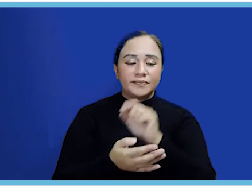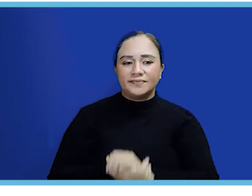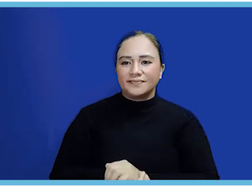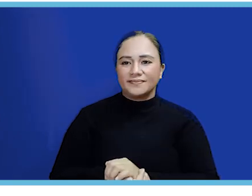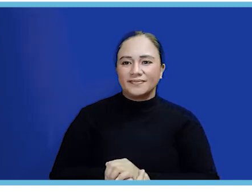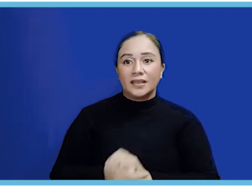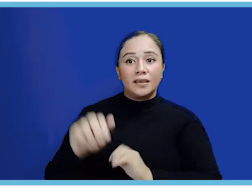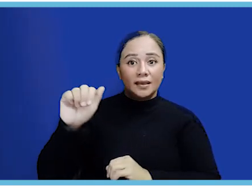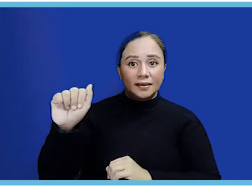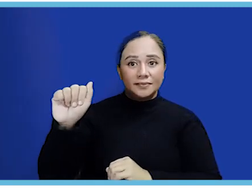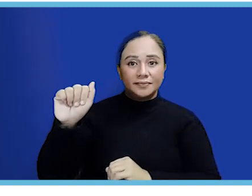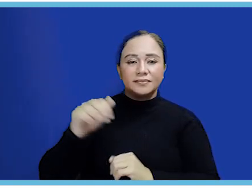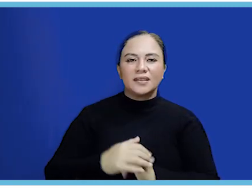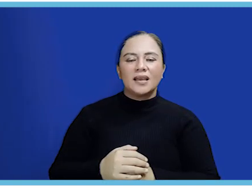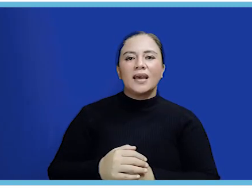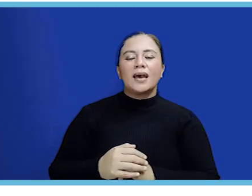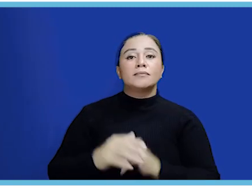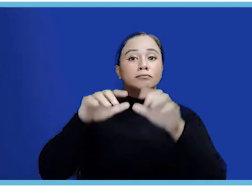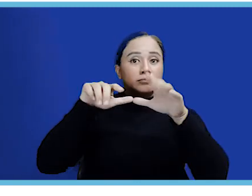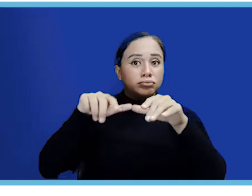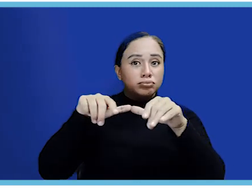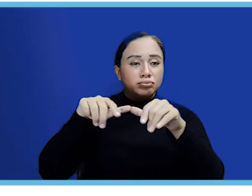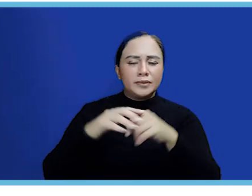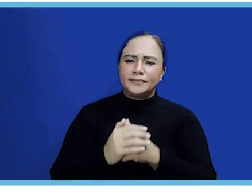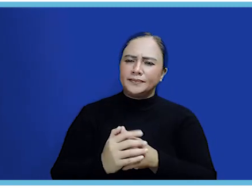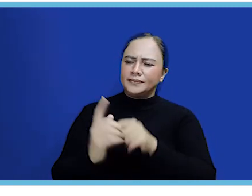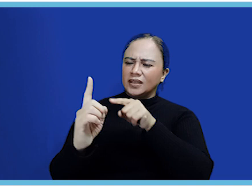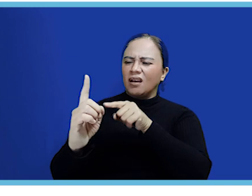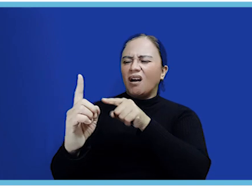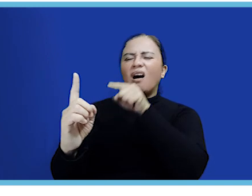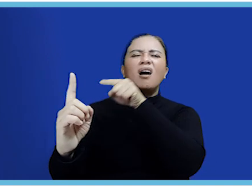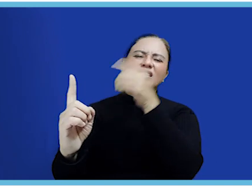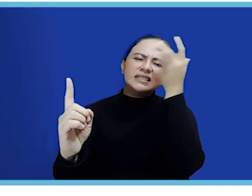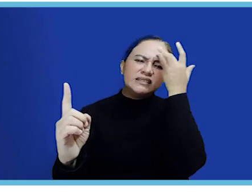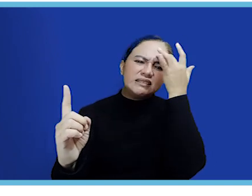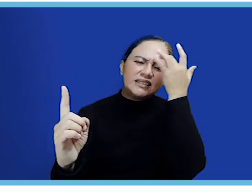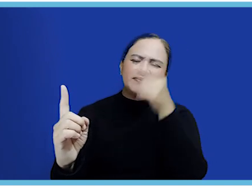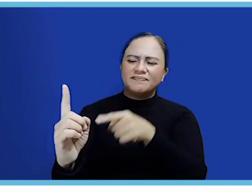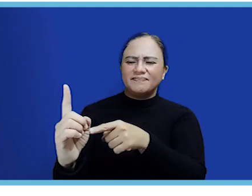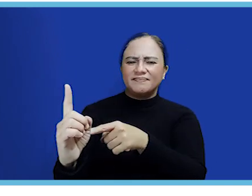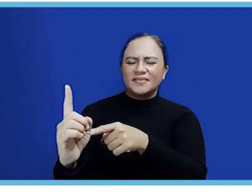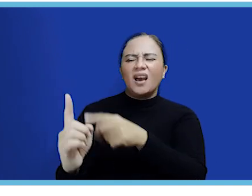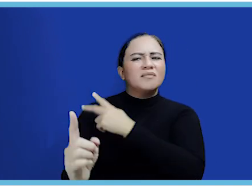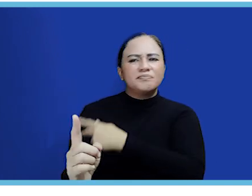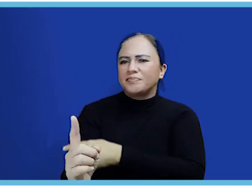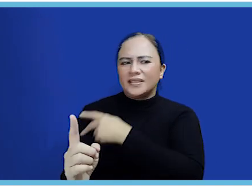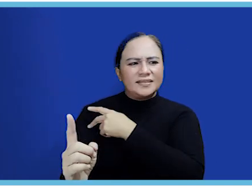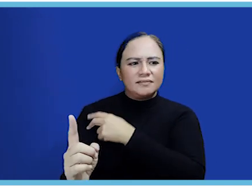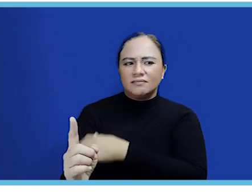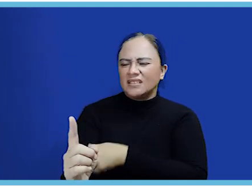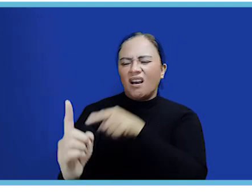following. A. People with disabilities are seen as sick people, patients, and